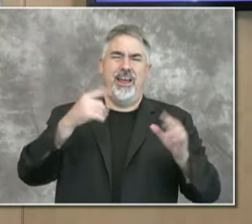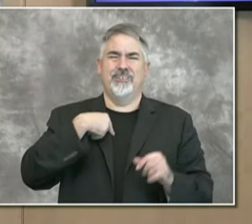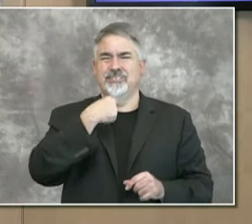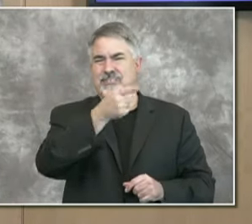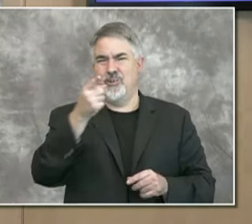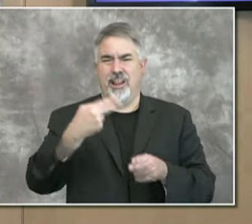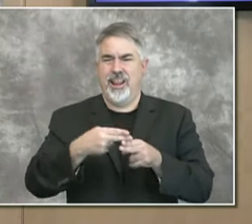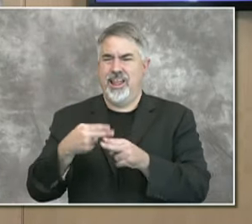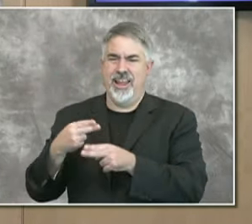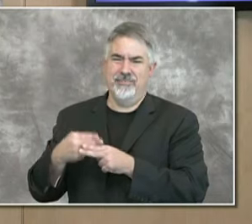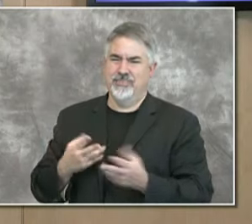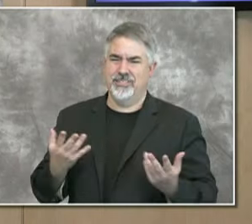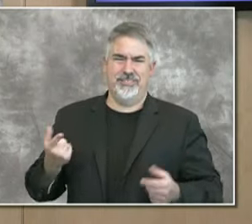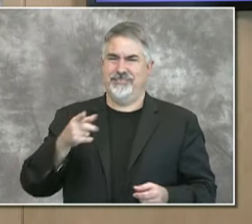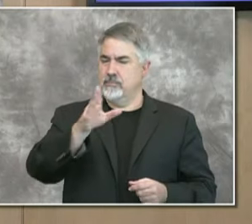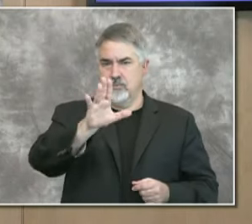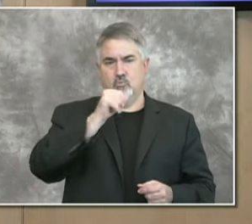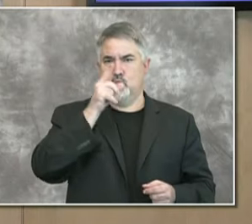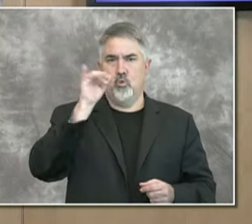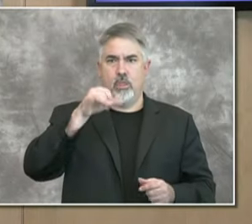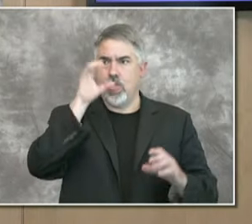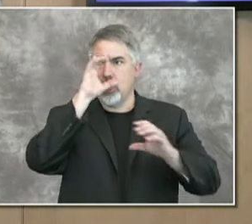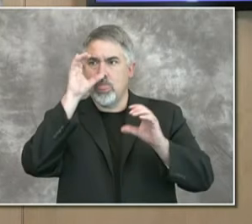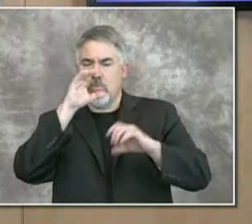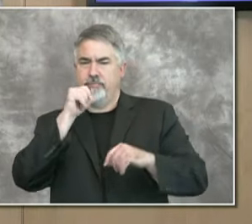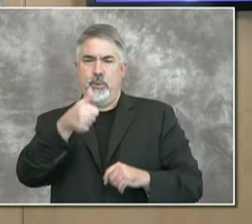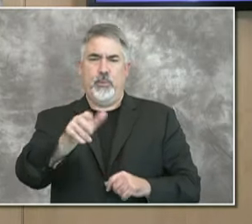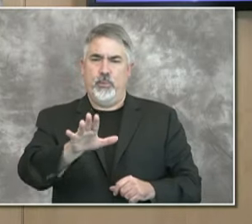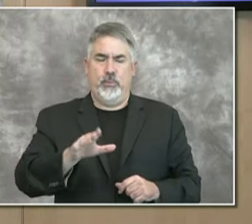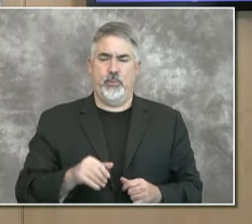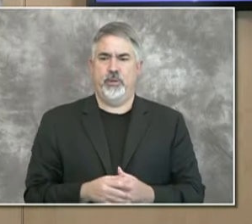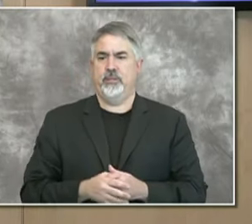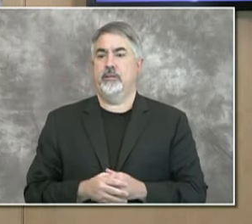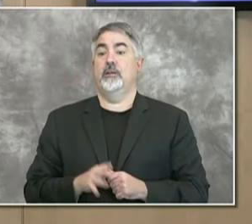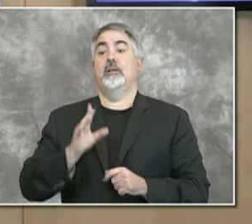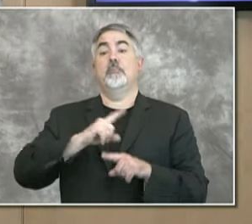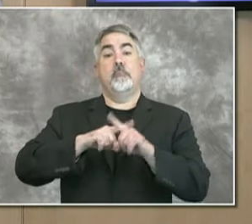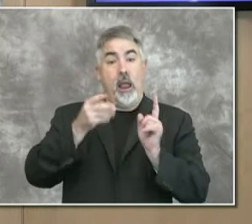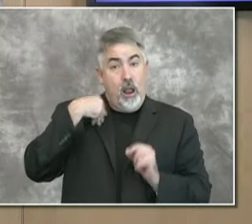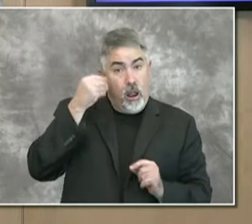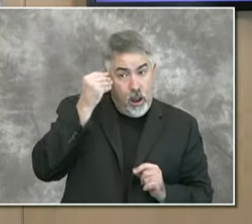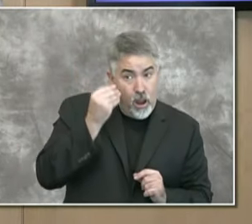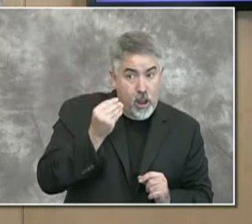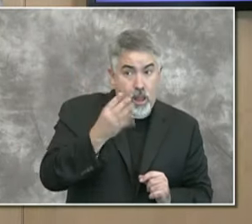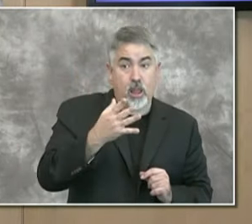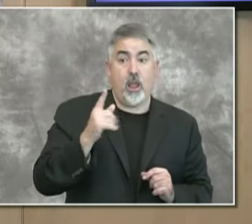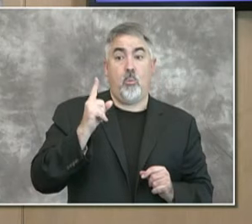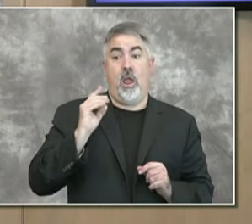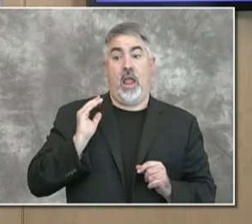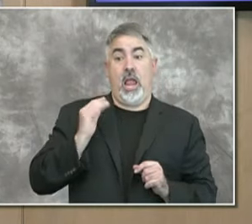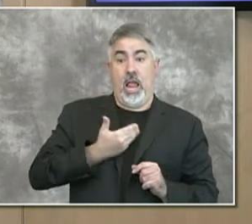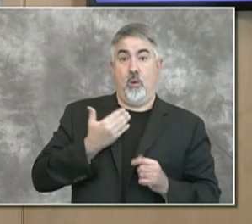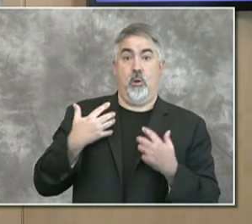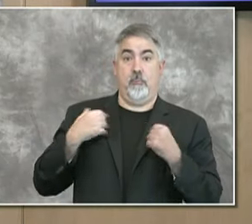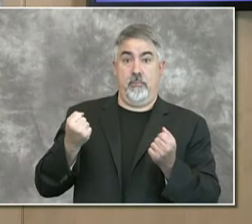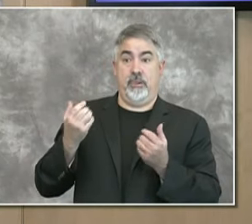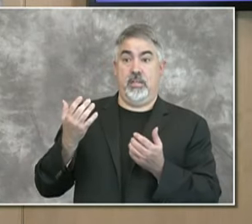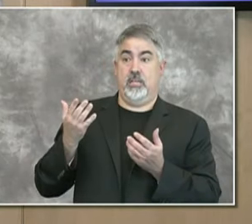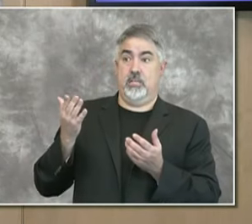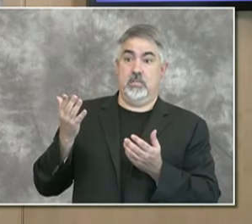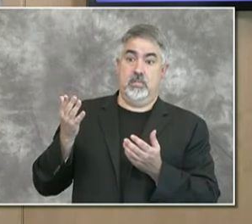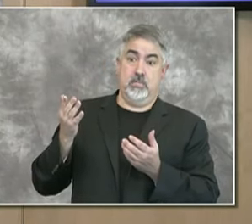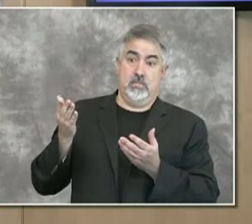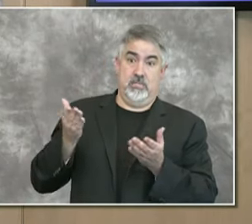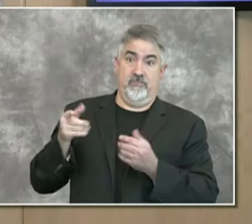either. What I can confirm is that one of our public health motel rooms, a number of individuals who are seeking care and are in a very